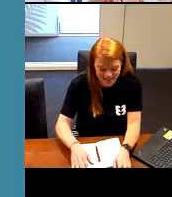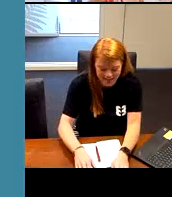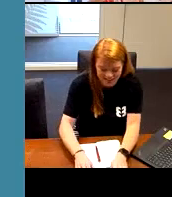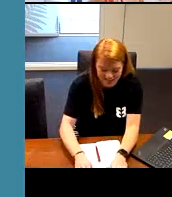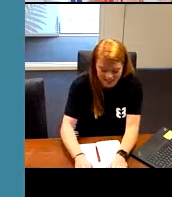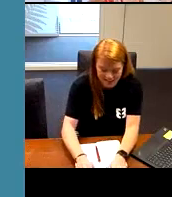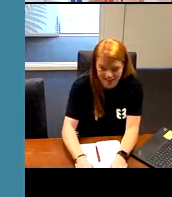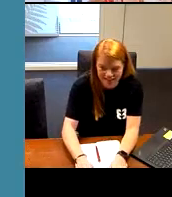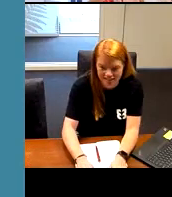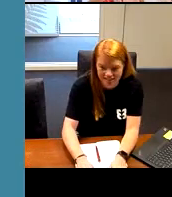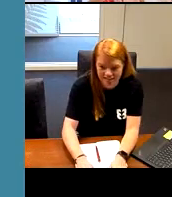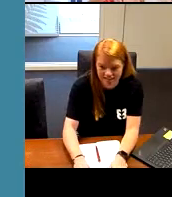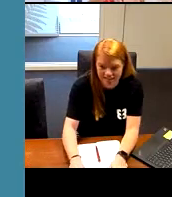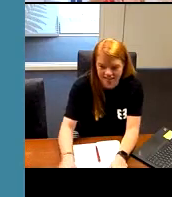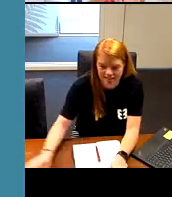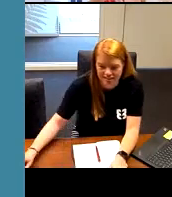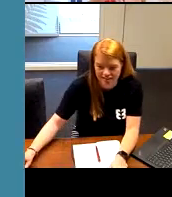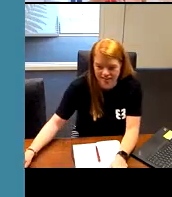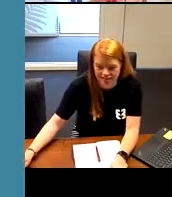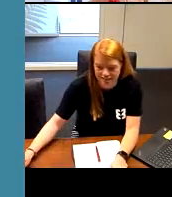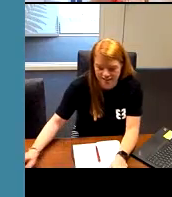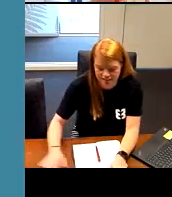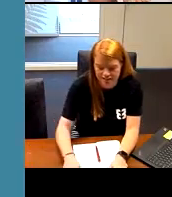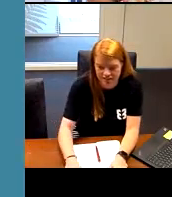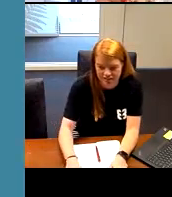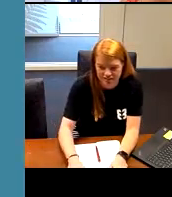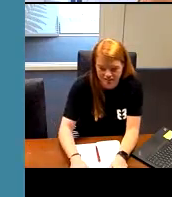only 12 to 15 grams.